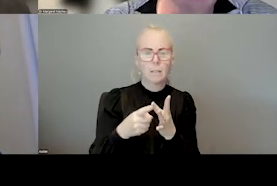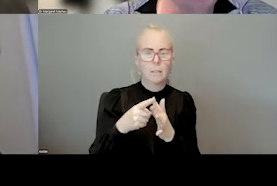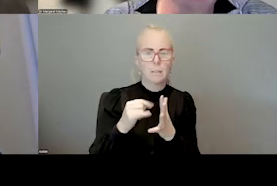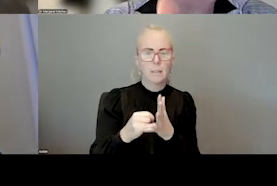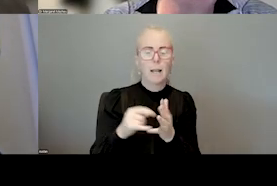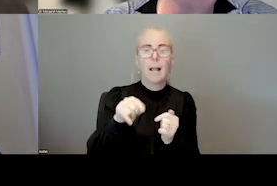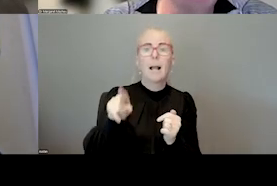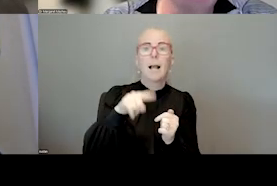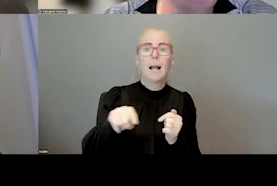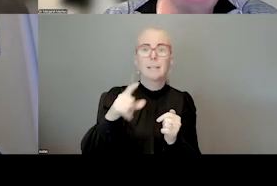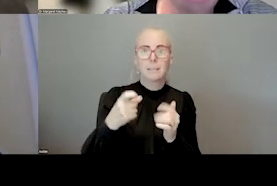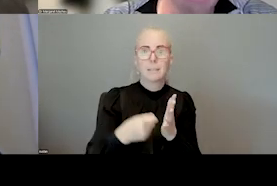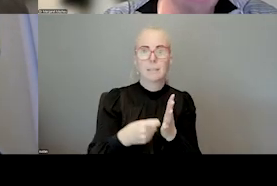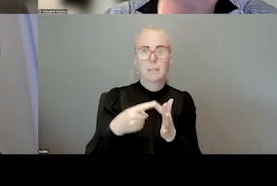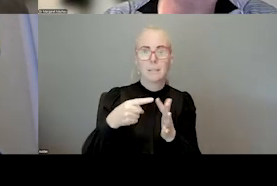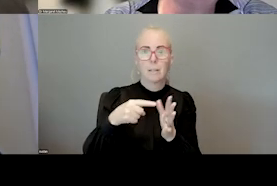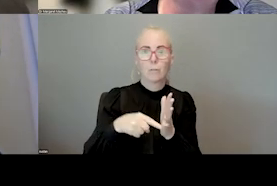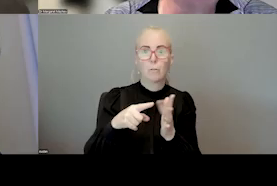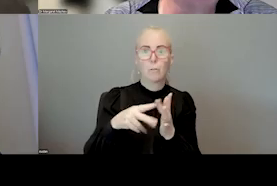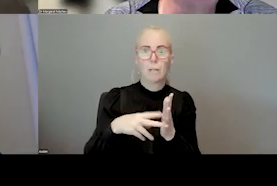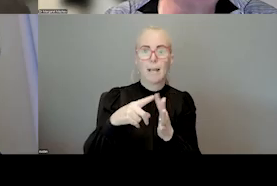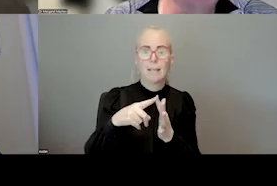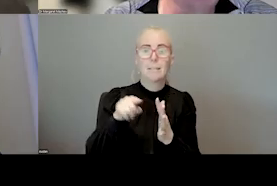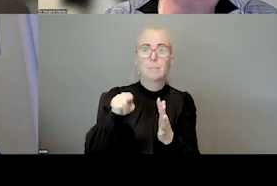inquiries@creative.gov.au. That's inquiries,